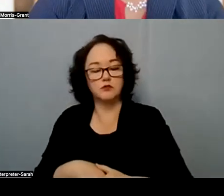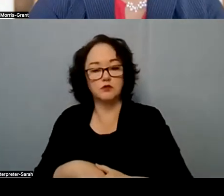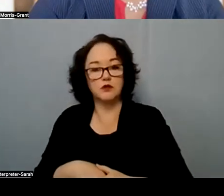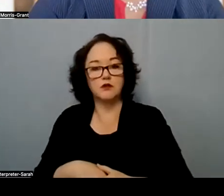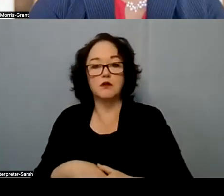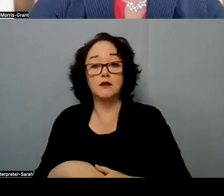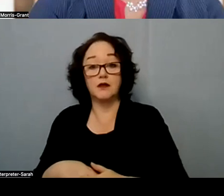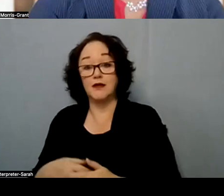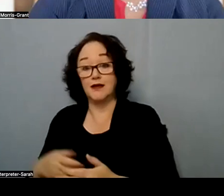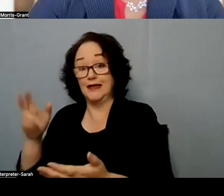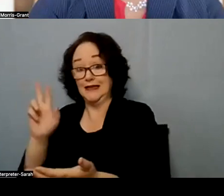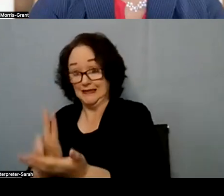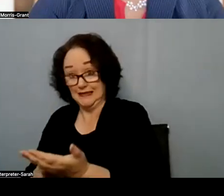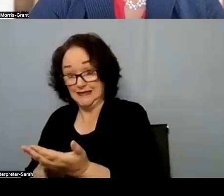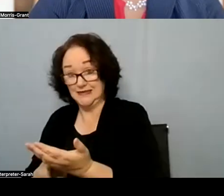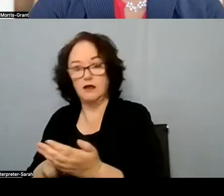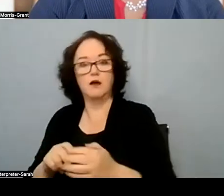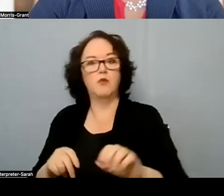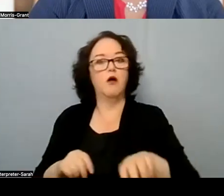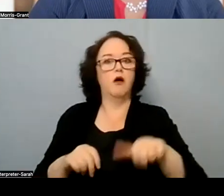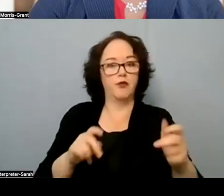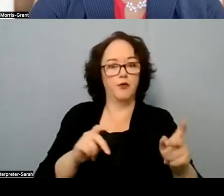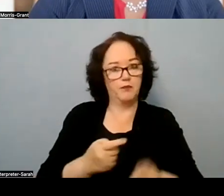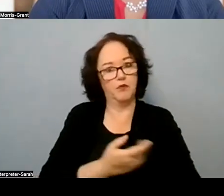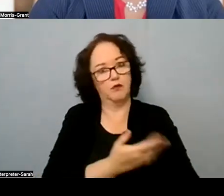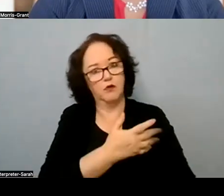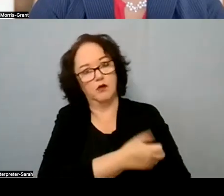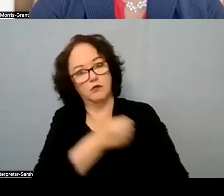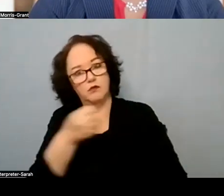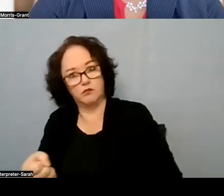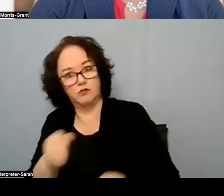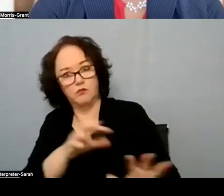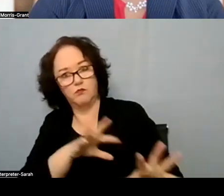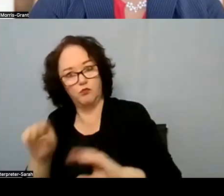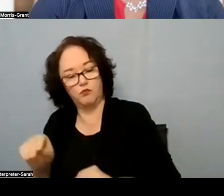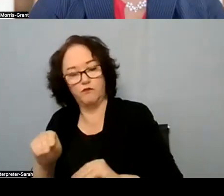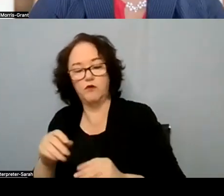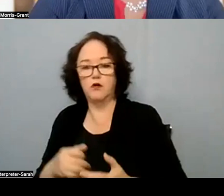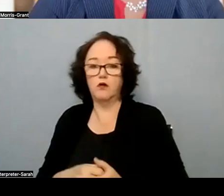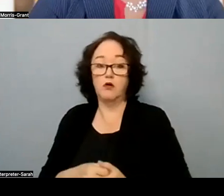having other people over, is even if they're not living there, they're over there consistently causing